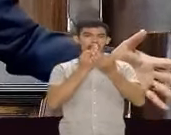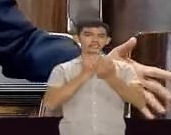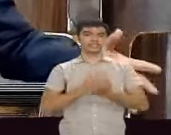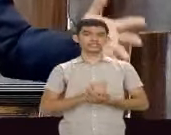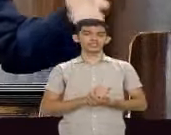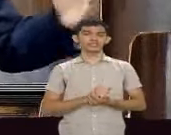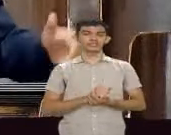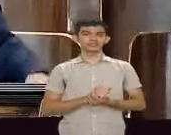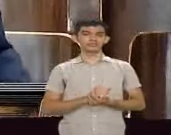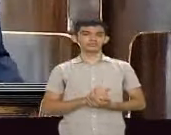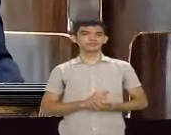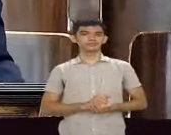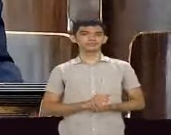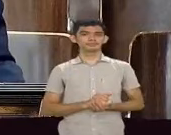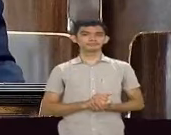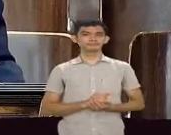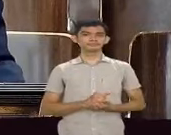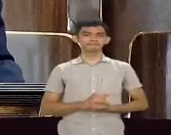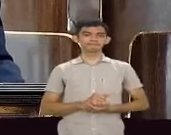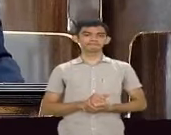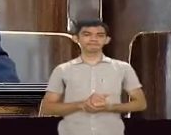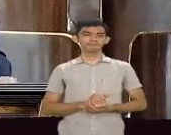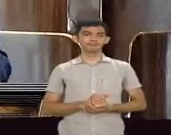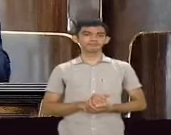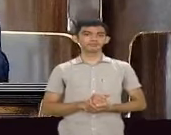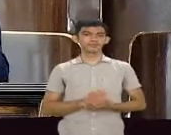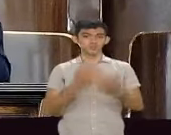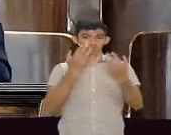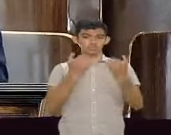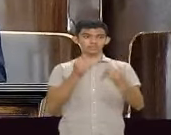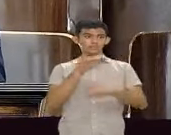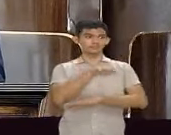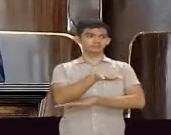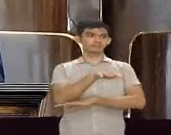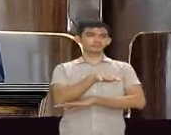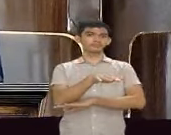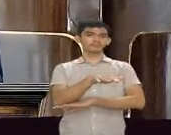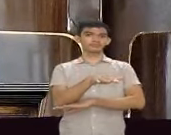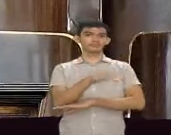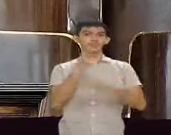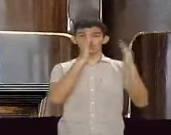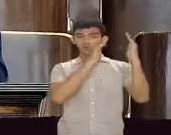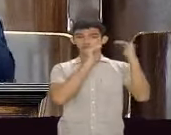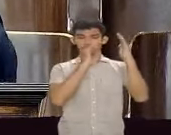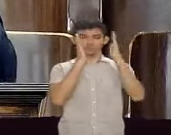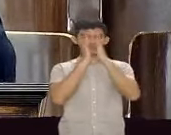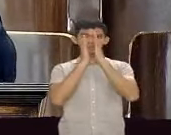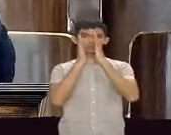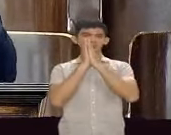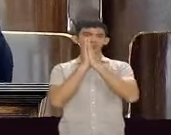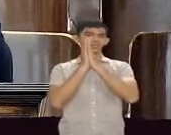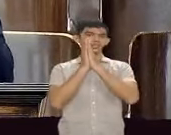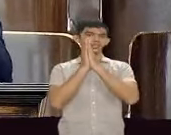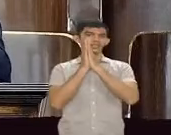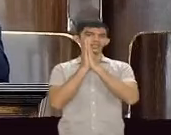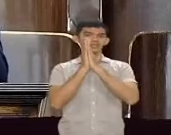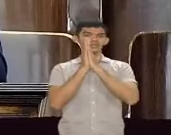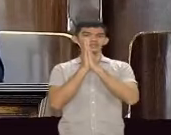Di ba? Eternal man eh. And so tonight, I hope and pray,